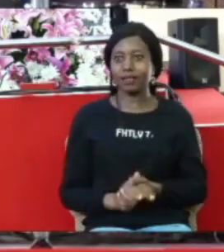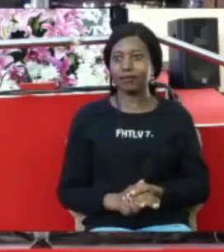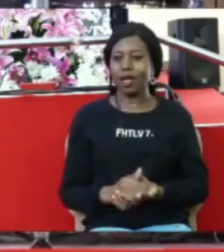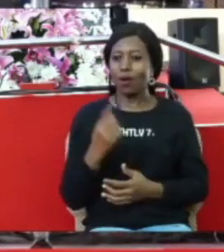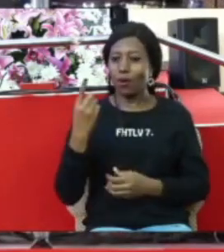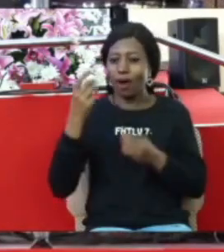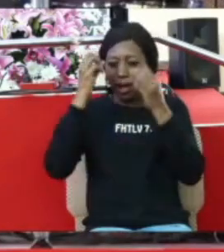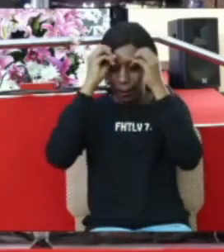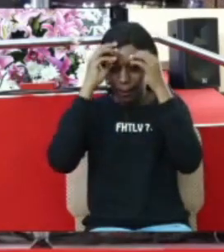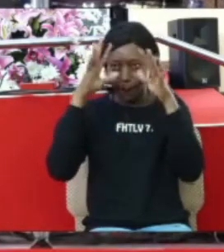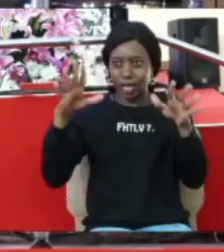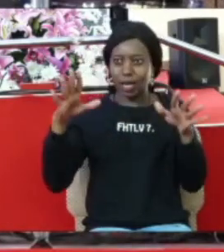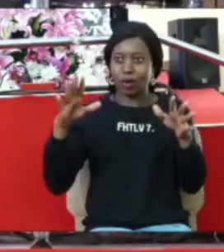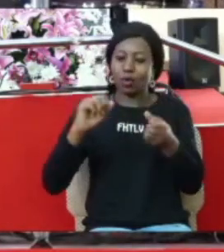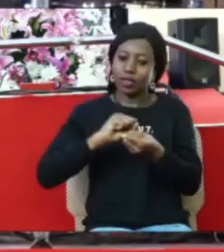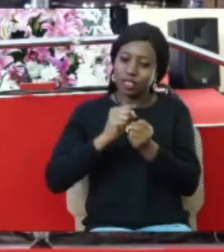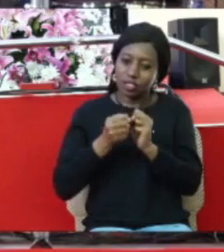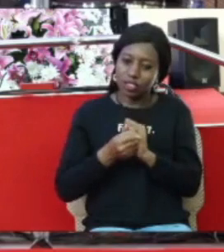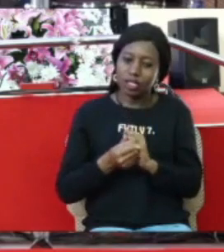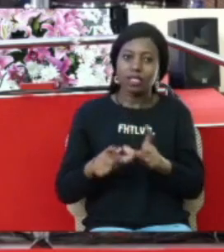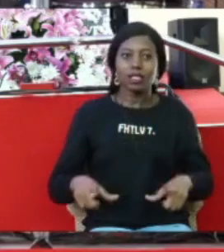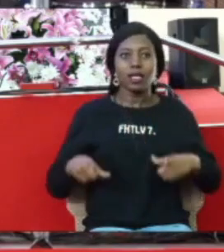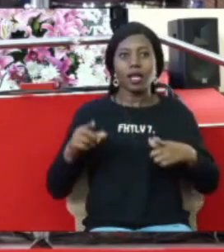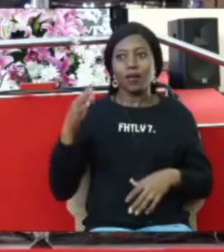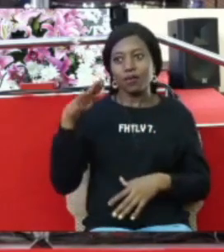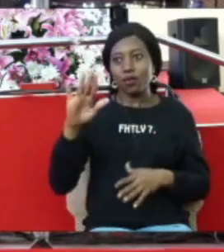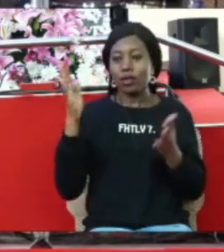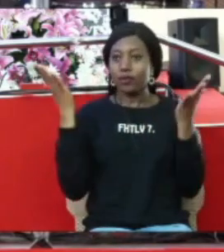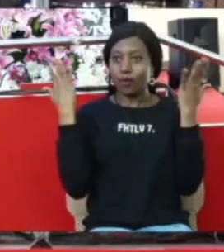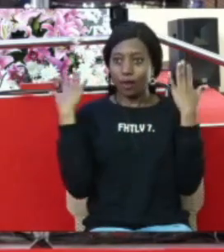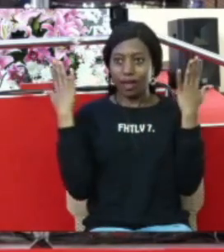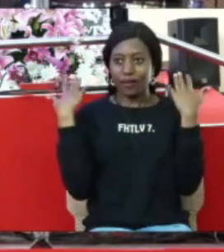One miracle changes your life forever.